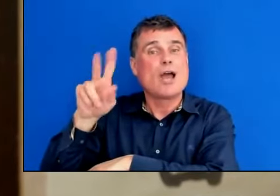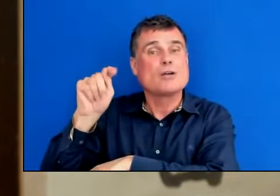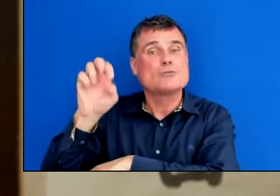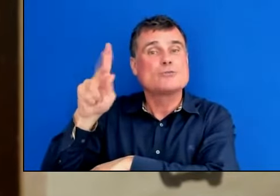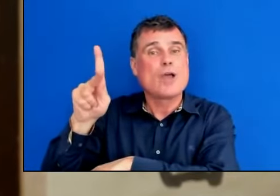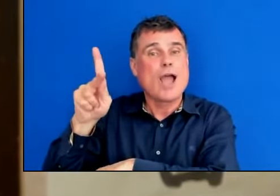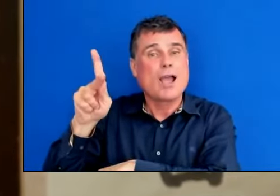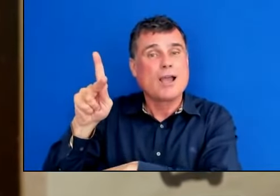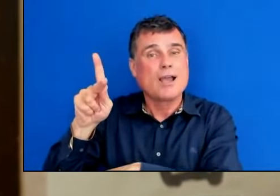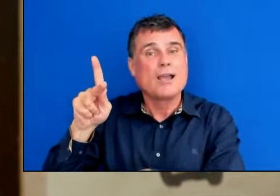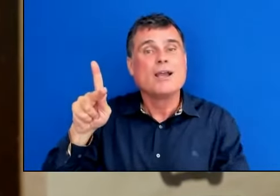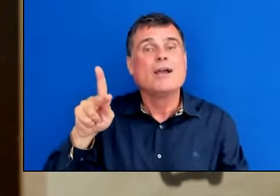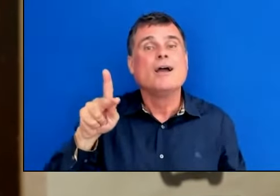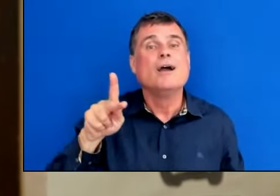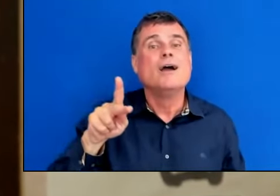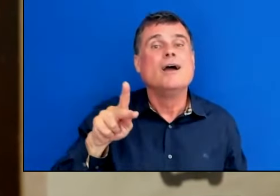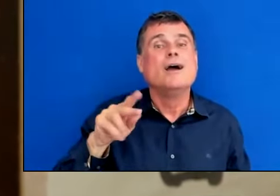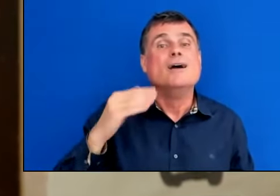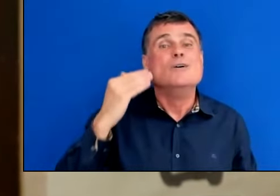Columbia in Steveston.